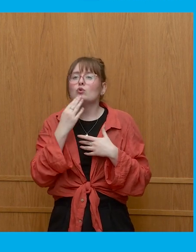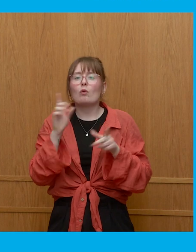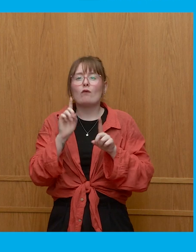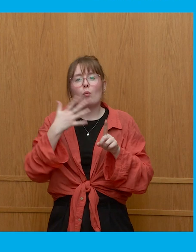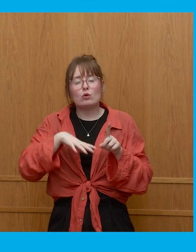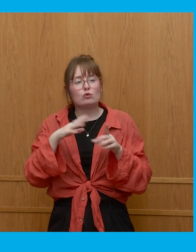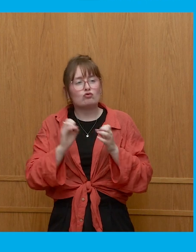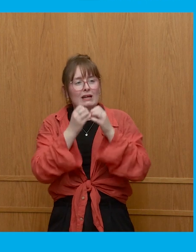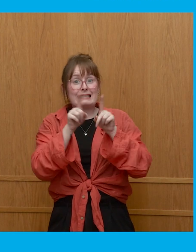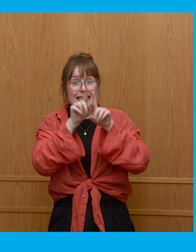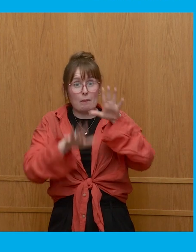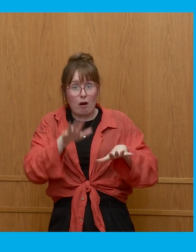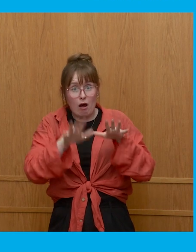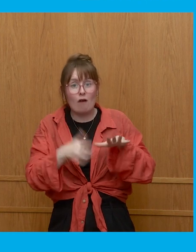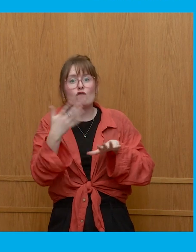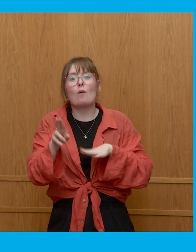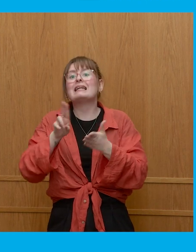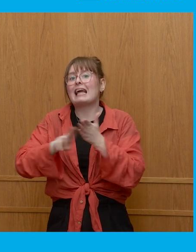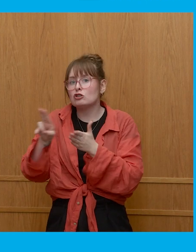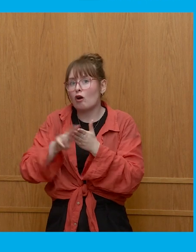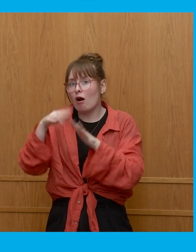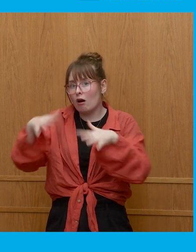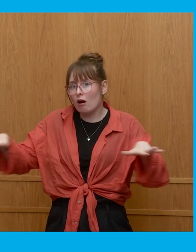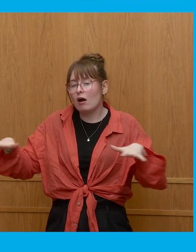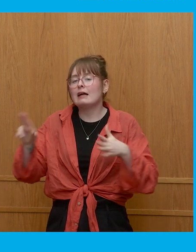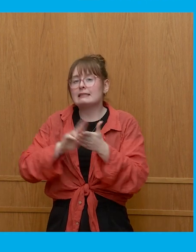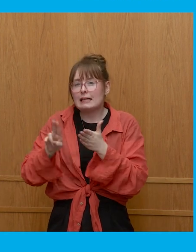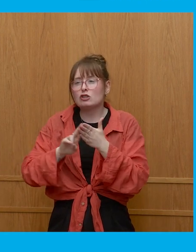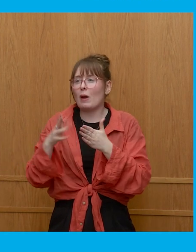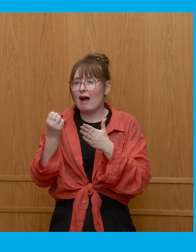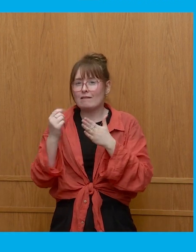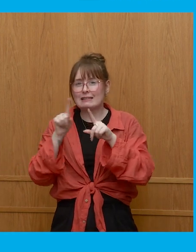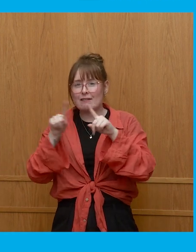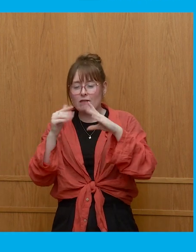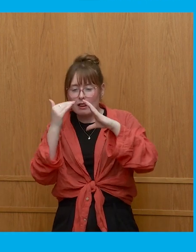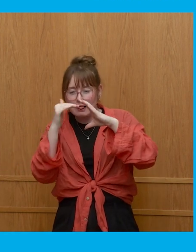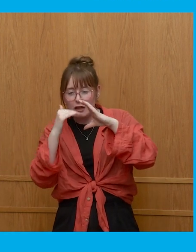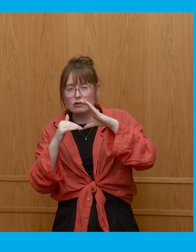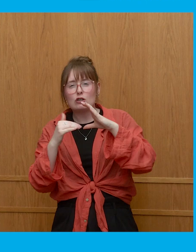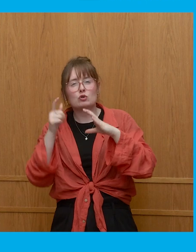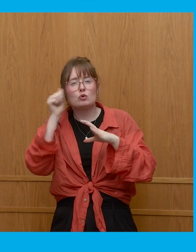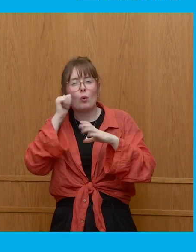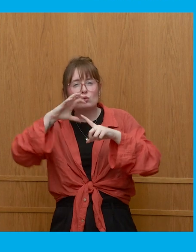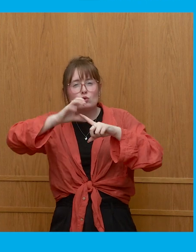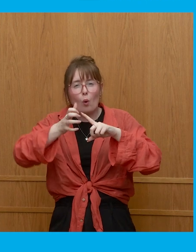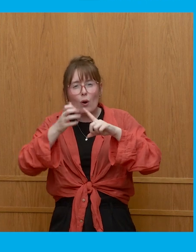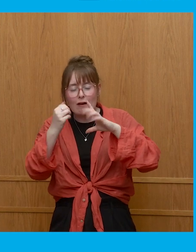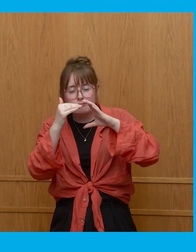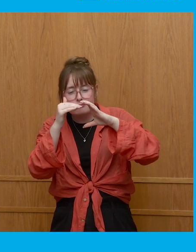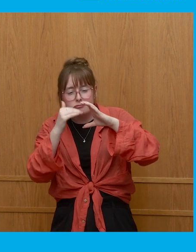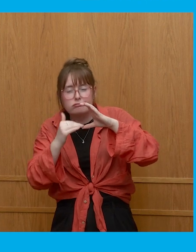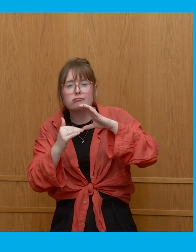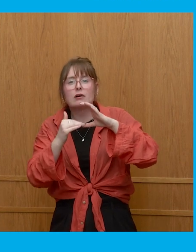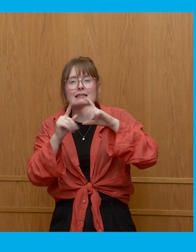more or less, to what you see in nature, where you find different layers of stones, different layers of vegetation, different